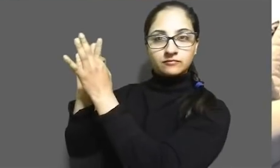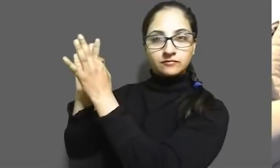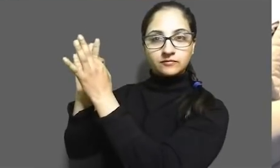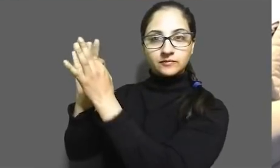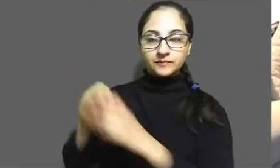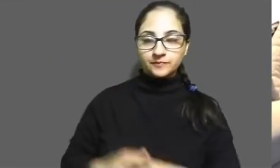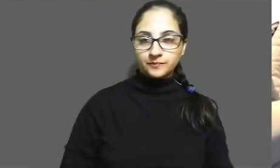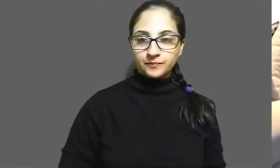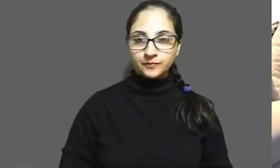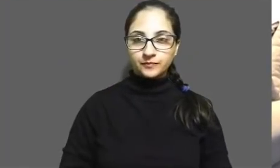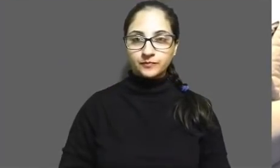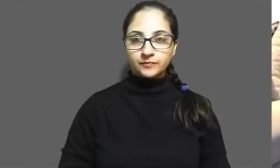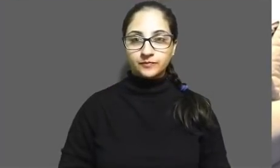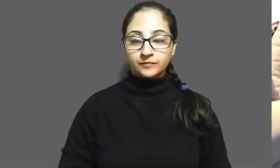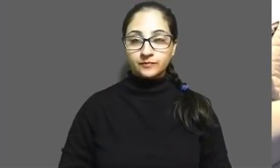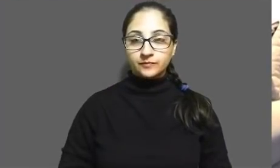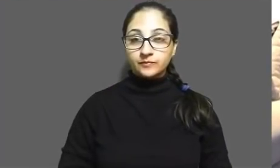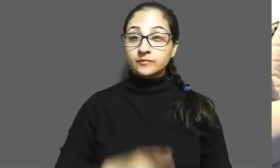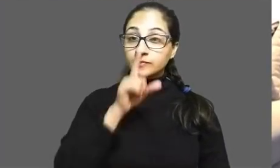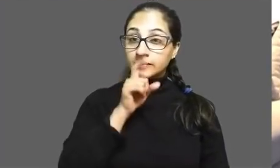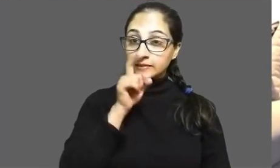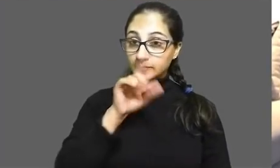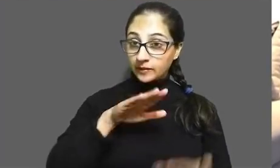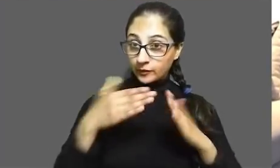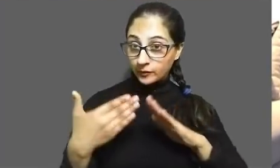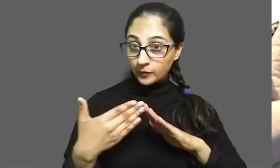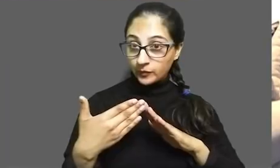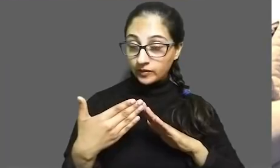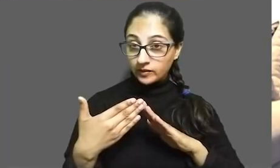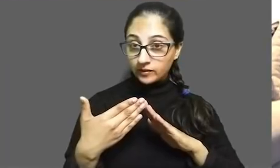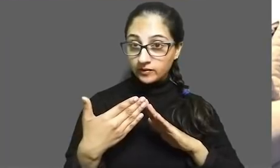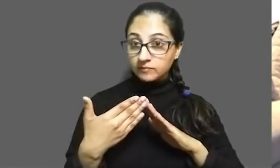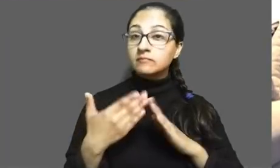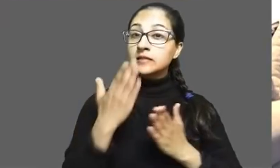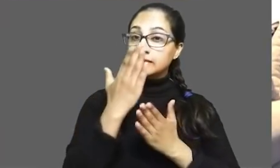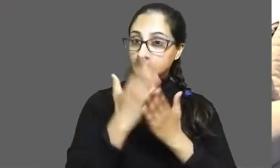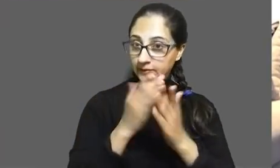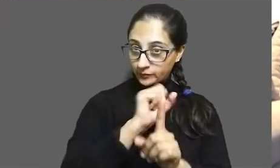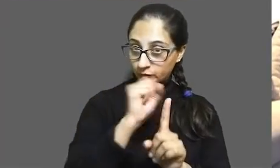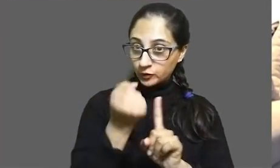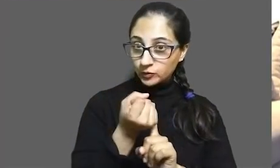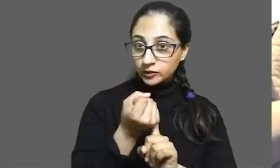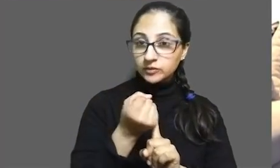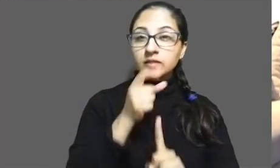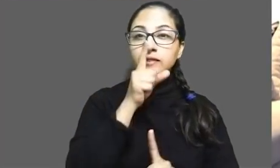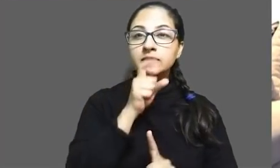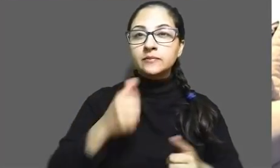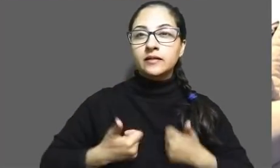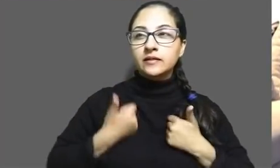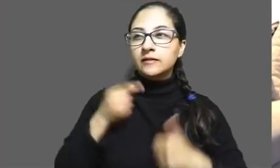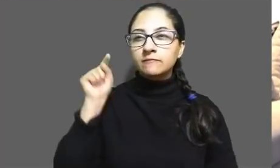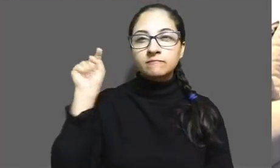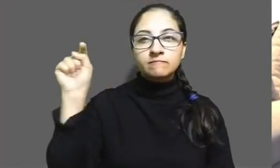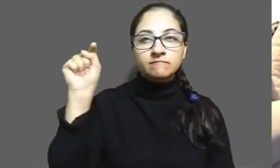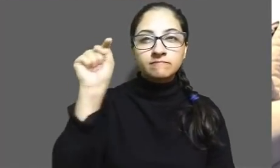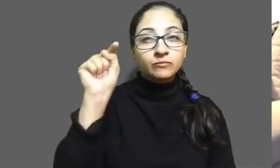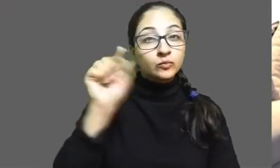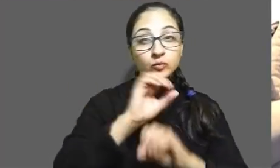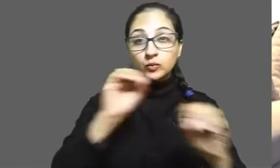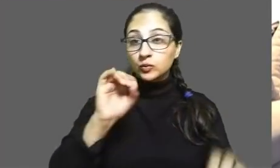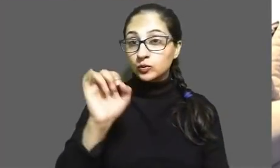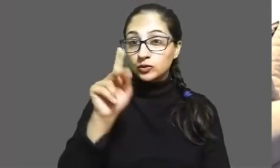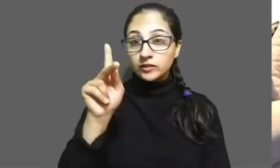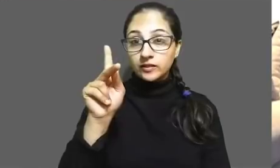worship or in a congregation. If we look in our history, we find examples of jamaats